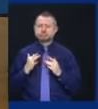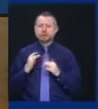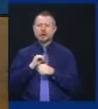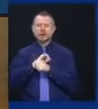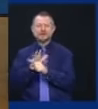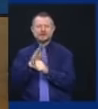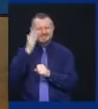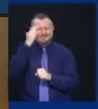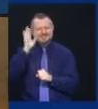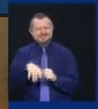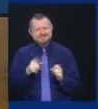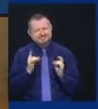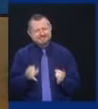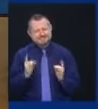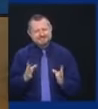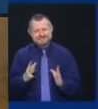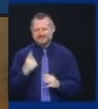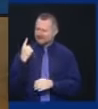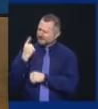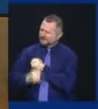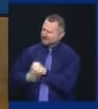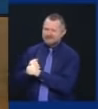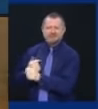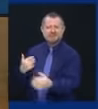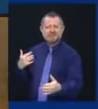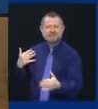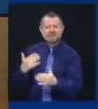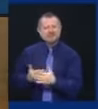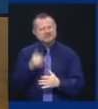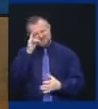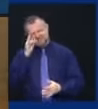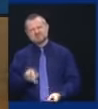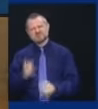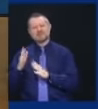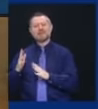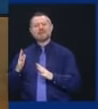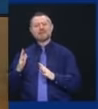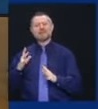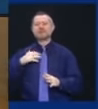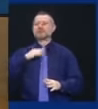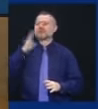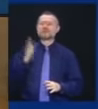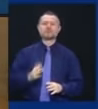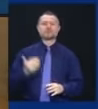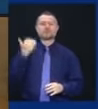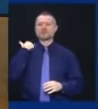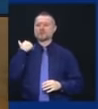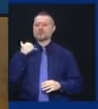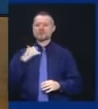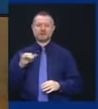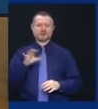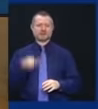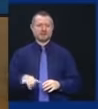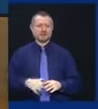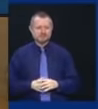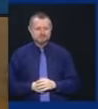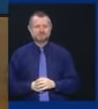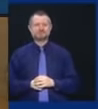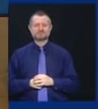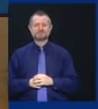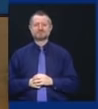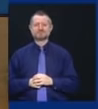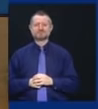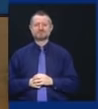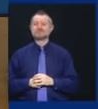A year that has been unlike anything that we have experienced in modern times. More loss,